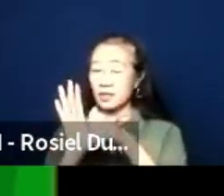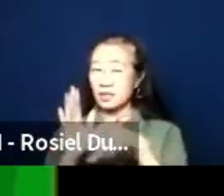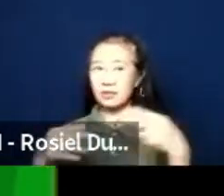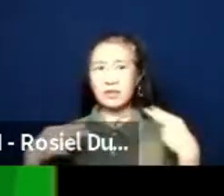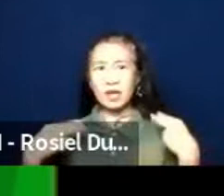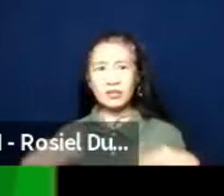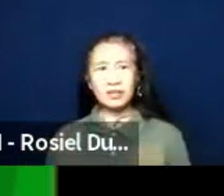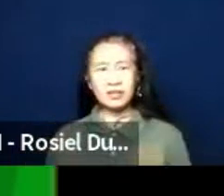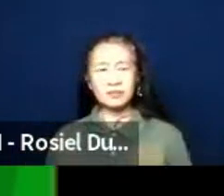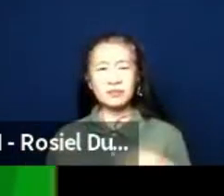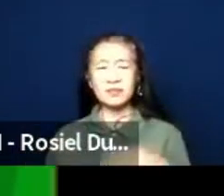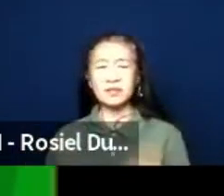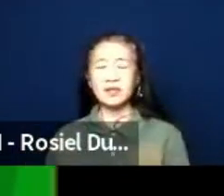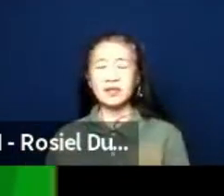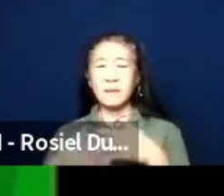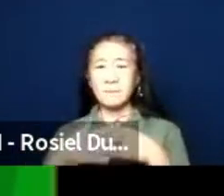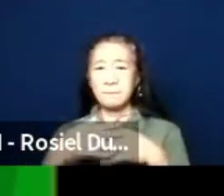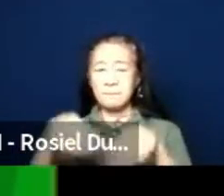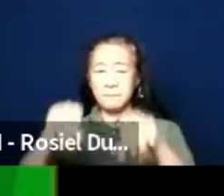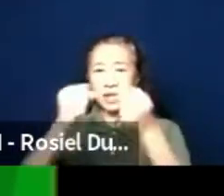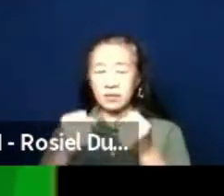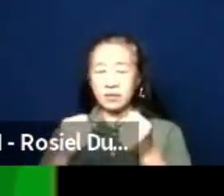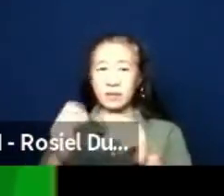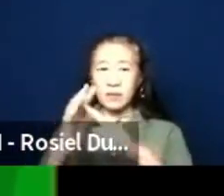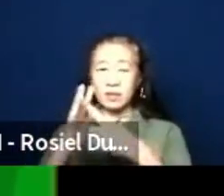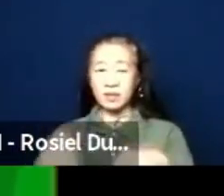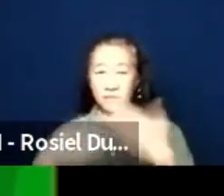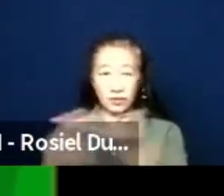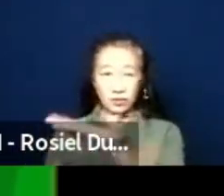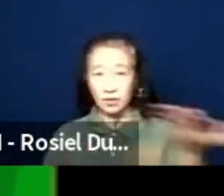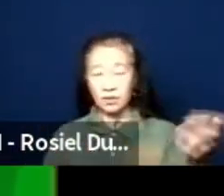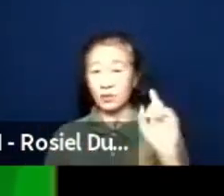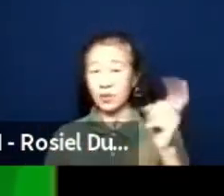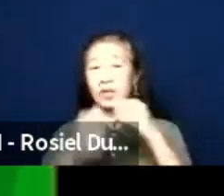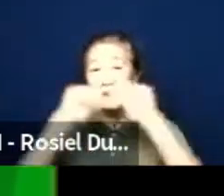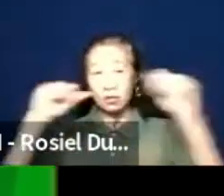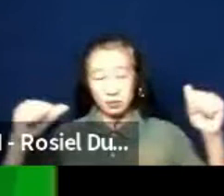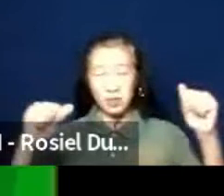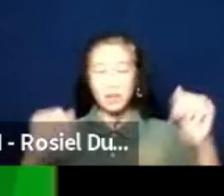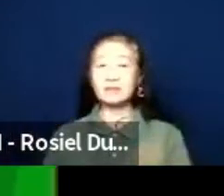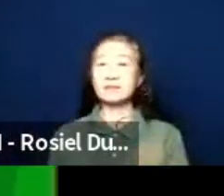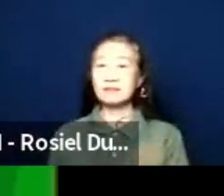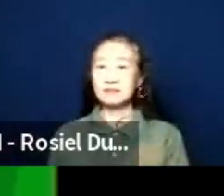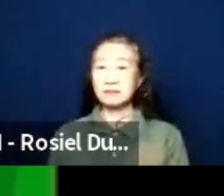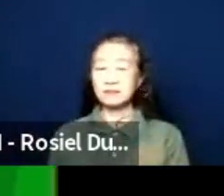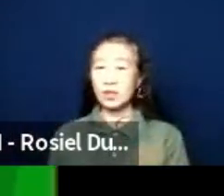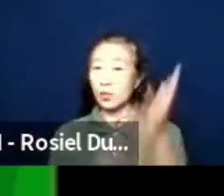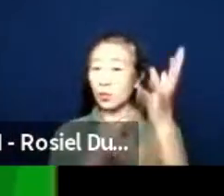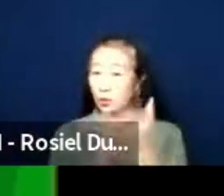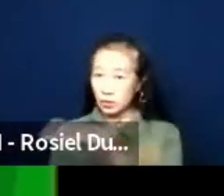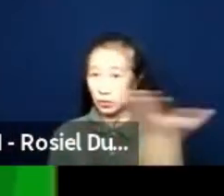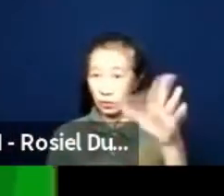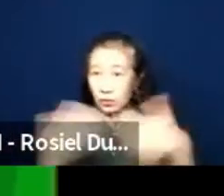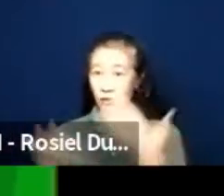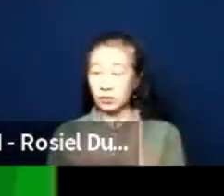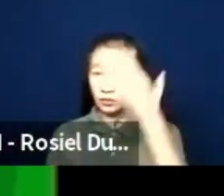break. But before we begin our health break, we will just give you a quick announcement. We want you all to know